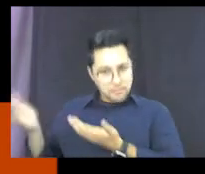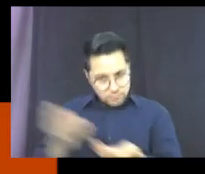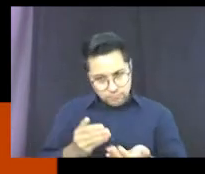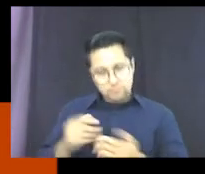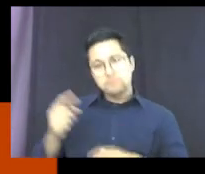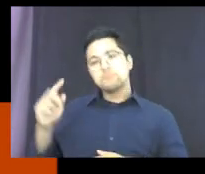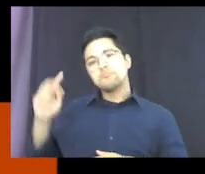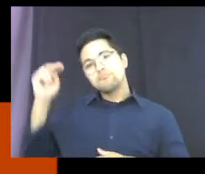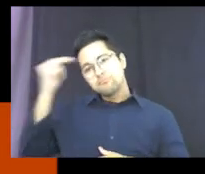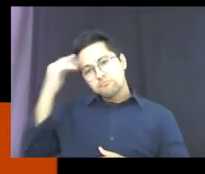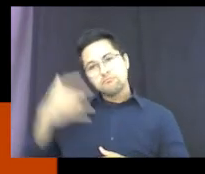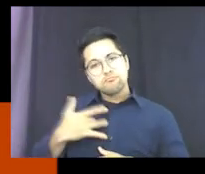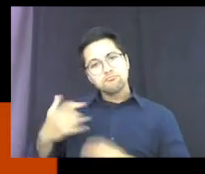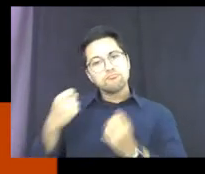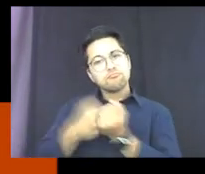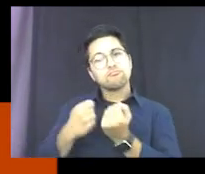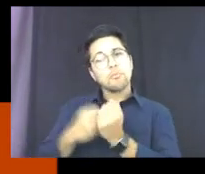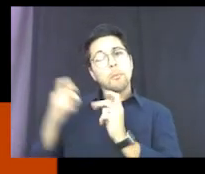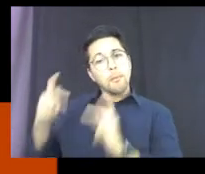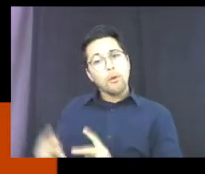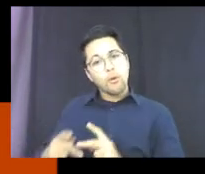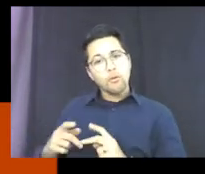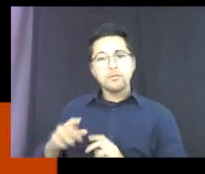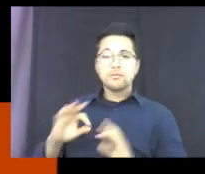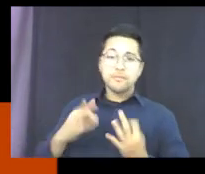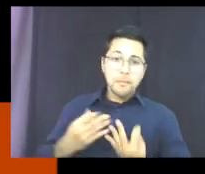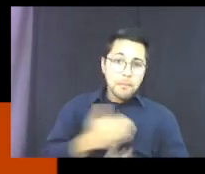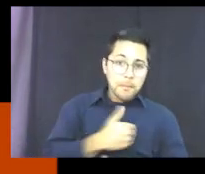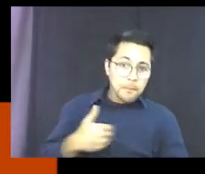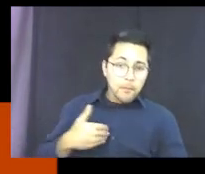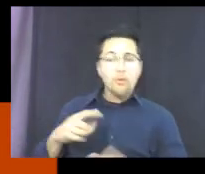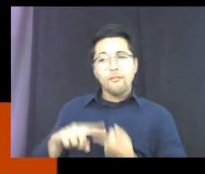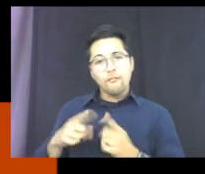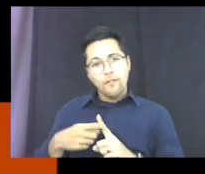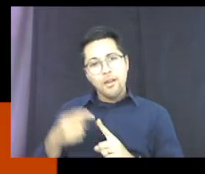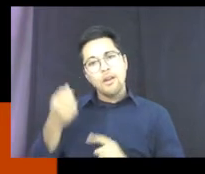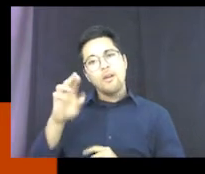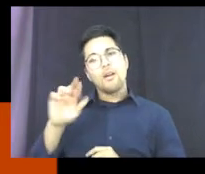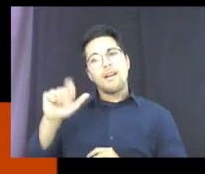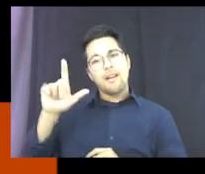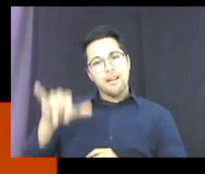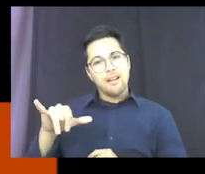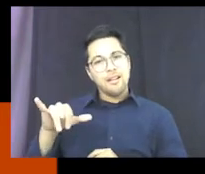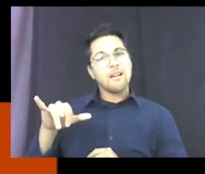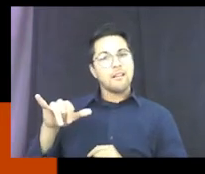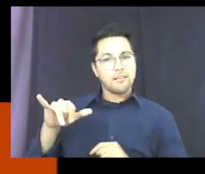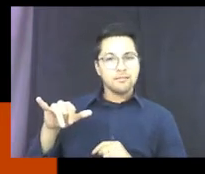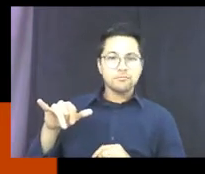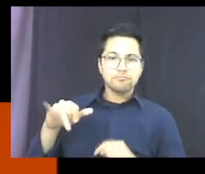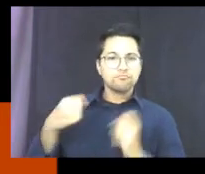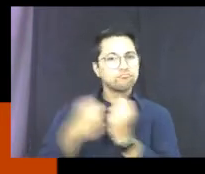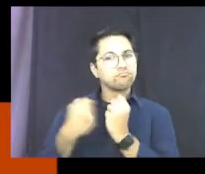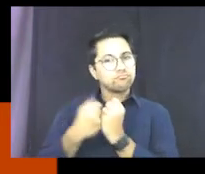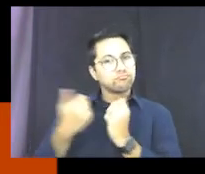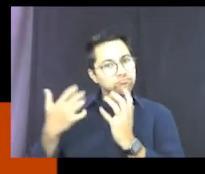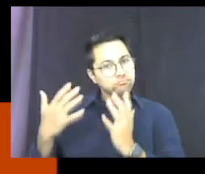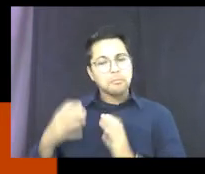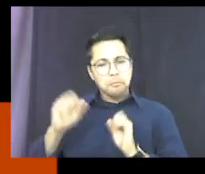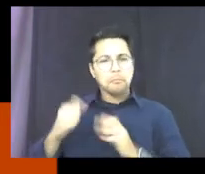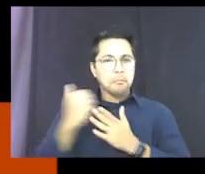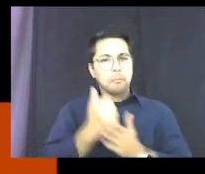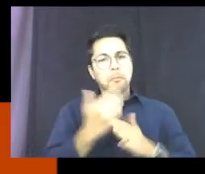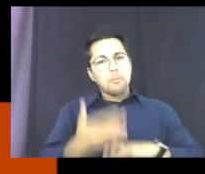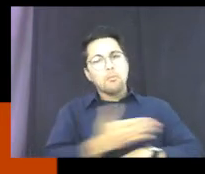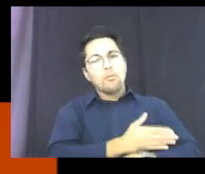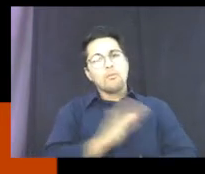a neurotypical support person, family member, friend, or ally to the group that can help improve their ability